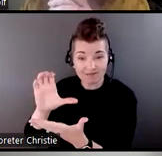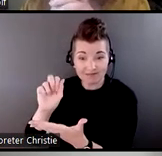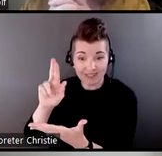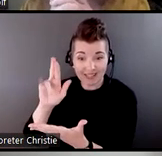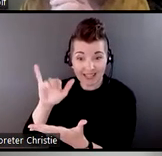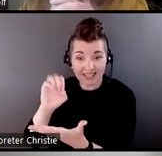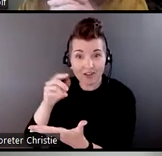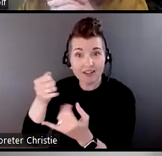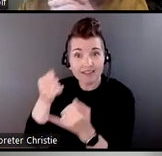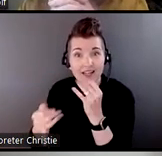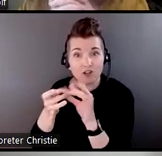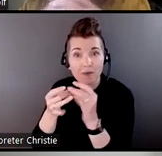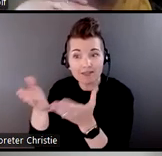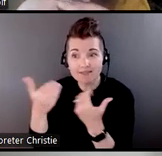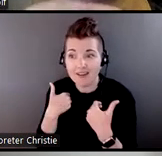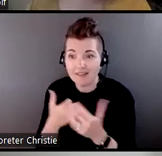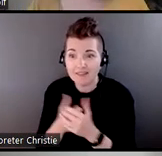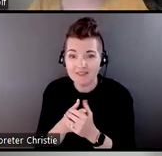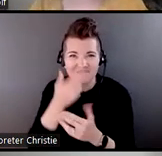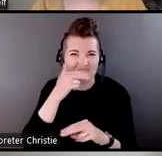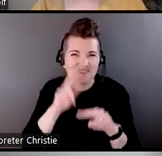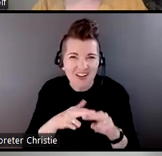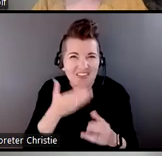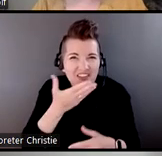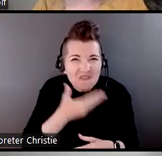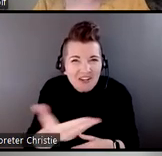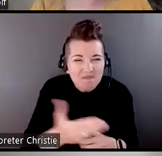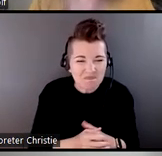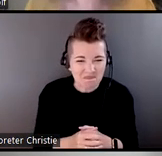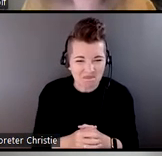but this has been so much fun. Thank you for inviting me. Thank you, Diane.